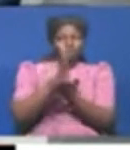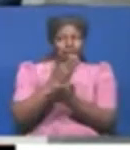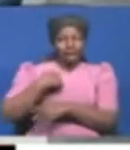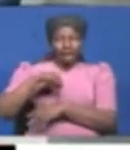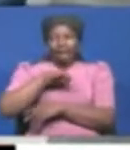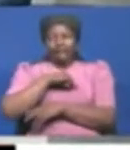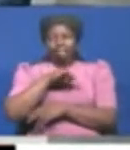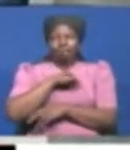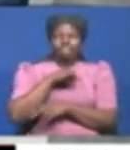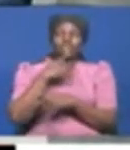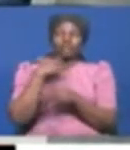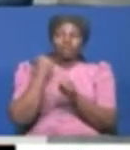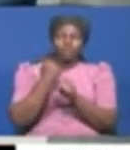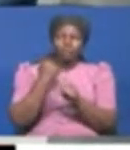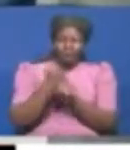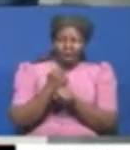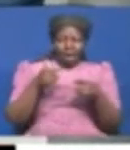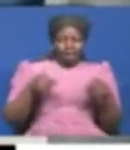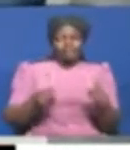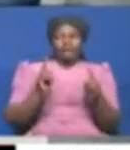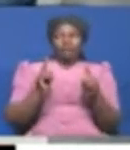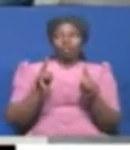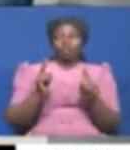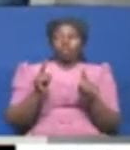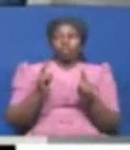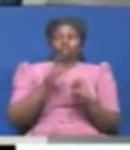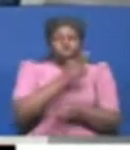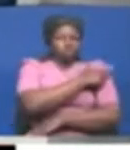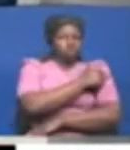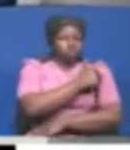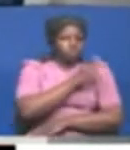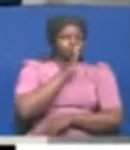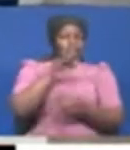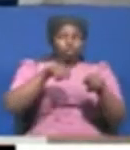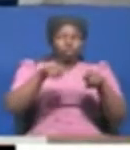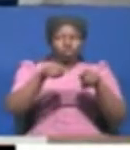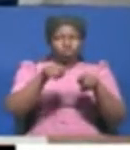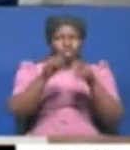semi-autonomous, allow the hospital to be run in an independent way with its own board.